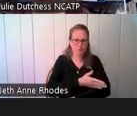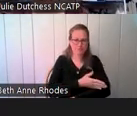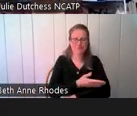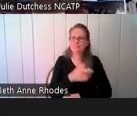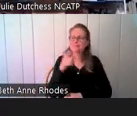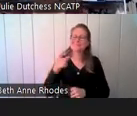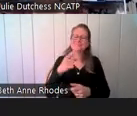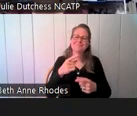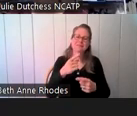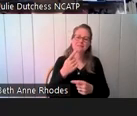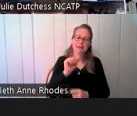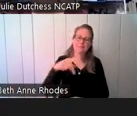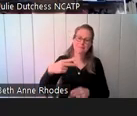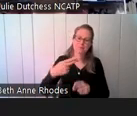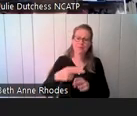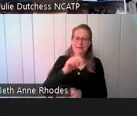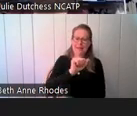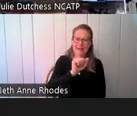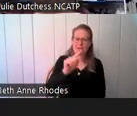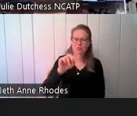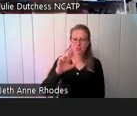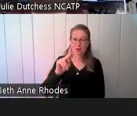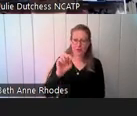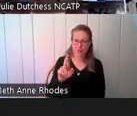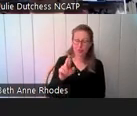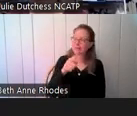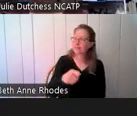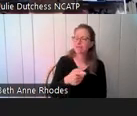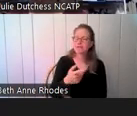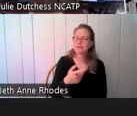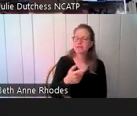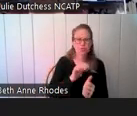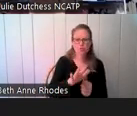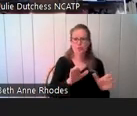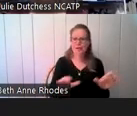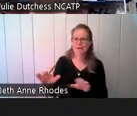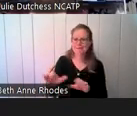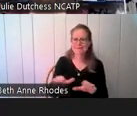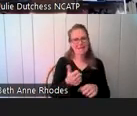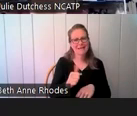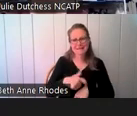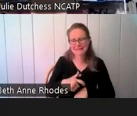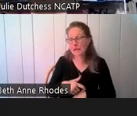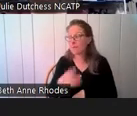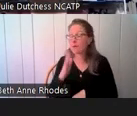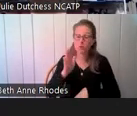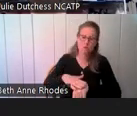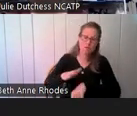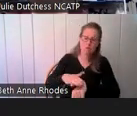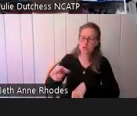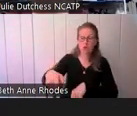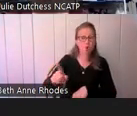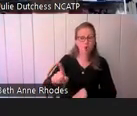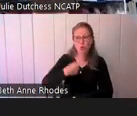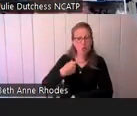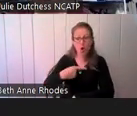The A tracker lets you track any activity at any time and will let you know when things are taking too long, or if you're